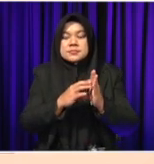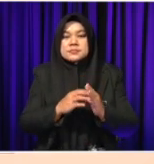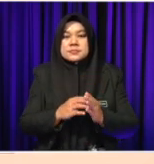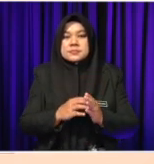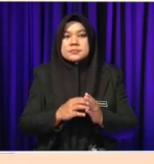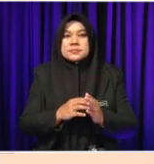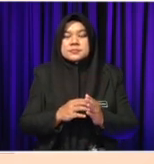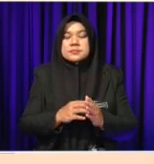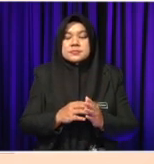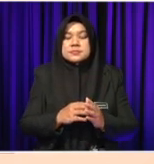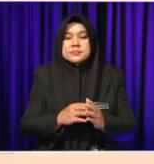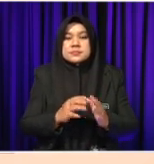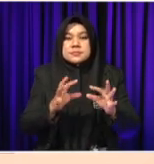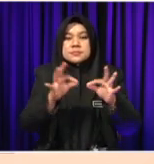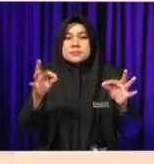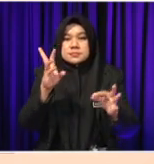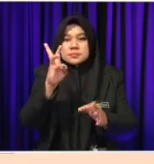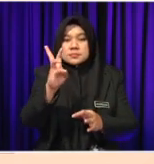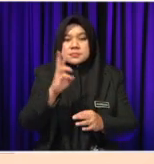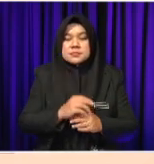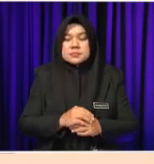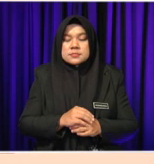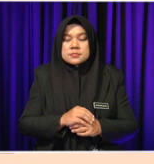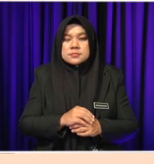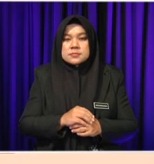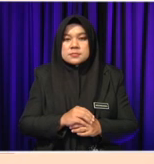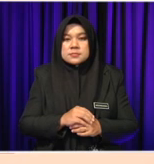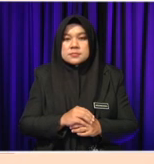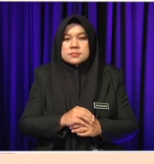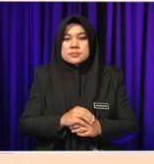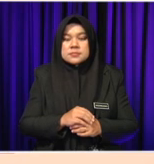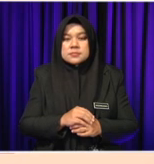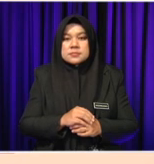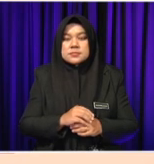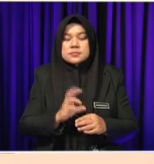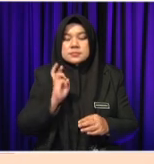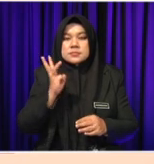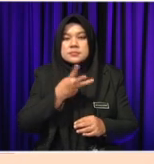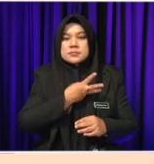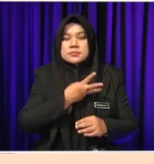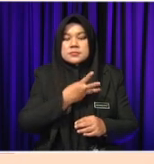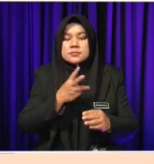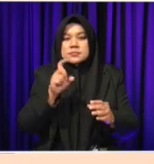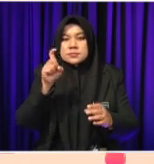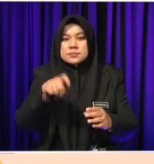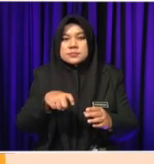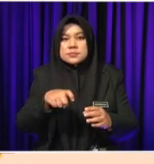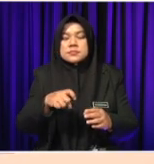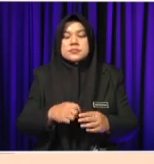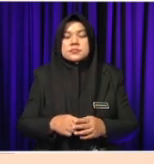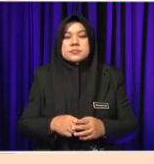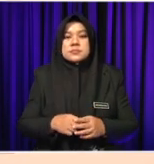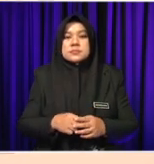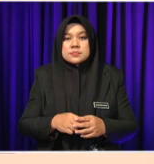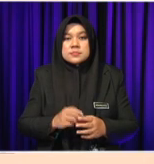From stanza 1, line 6. So, we should love it. Mm-hmm. Should, because